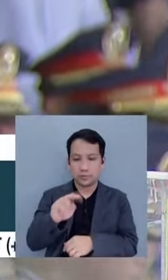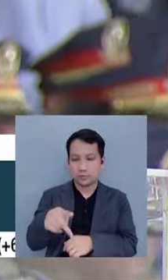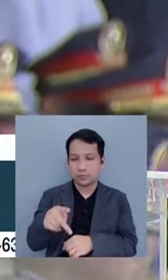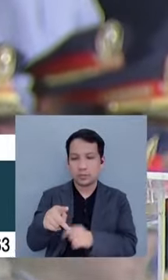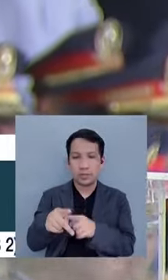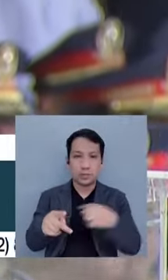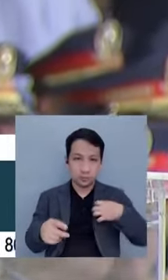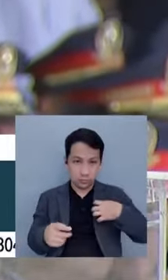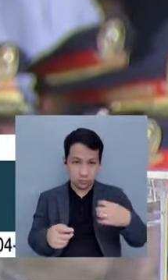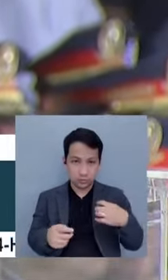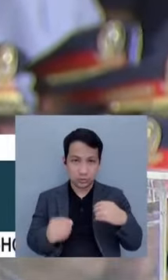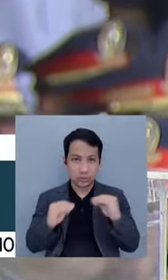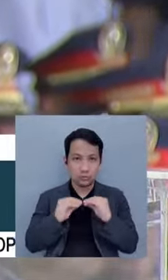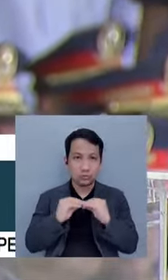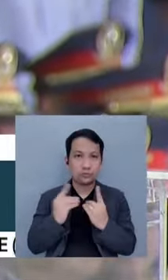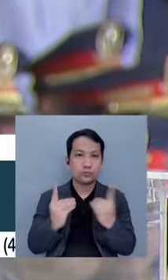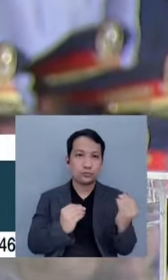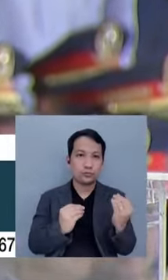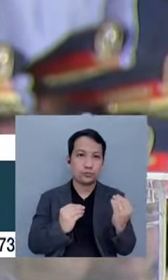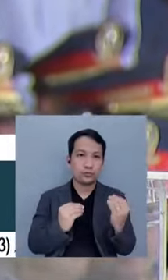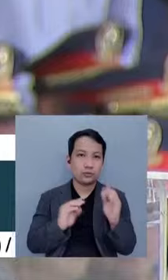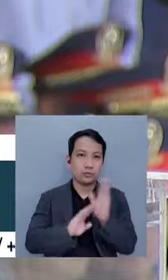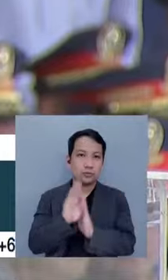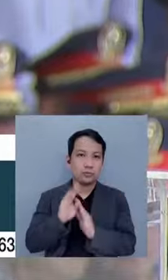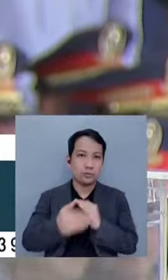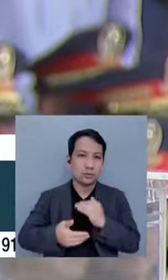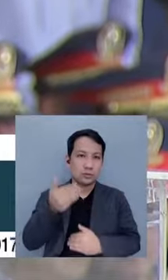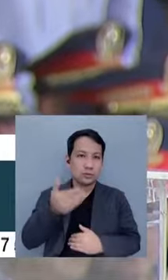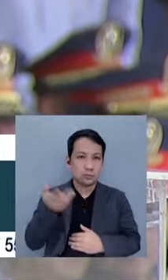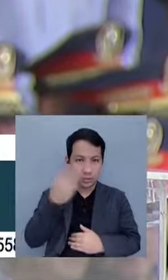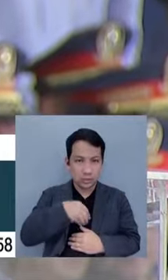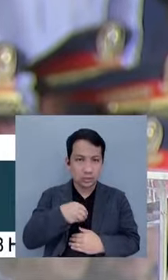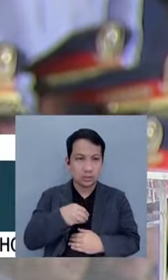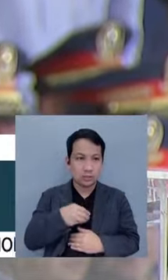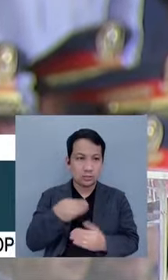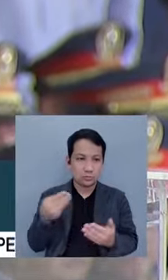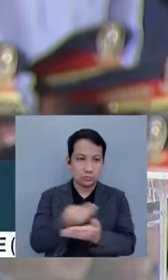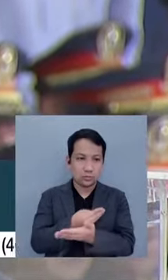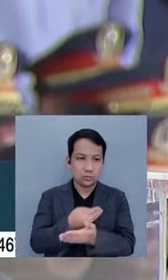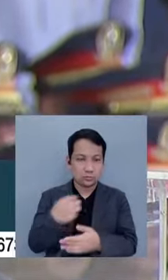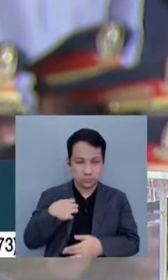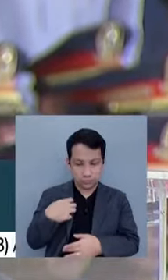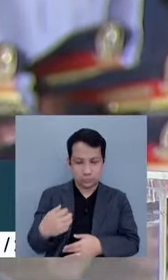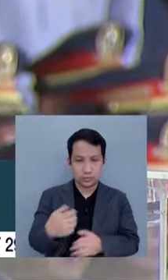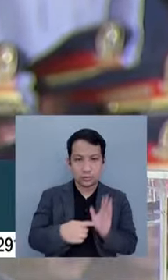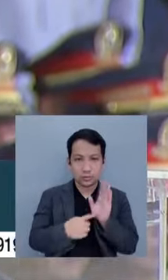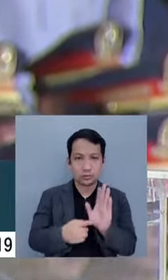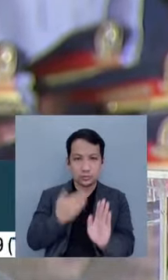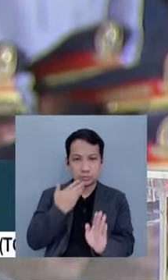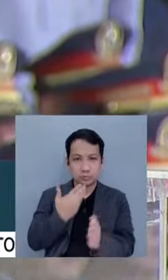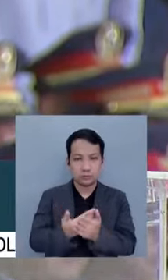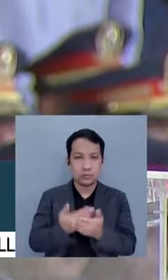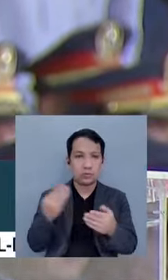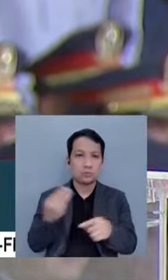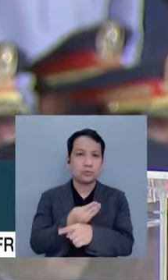at its job while evolving to become a modern Filipino police force for a modern Filipino